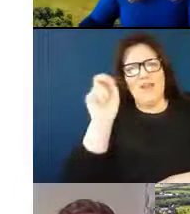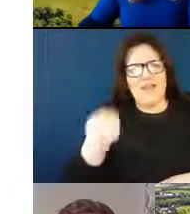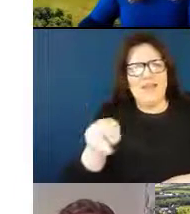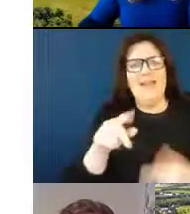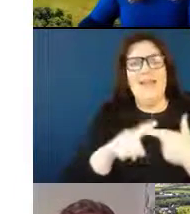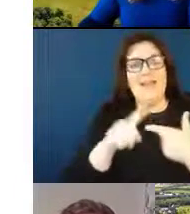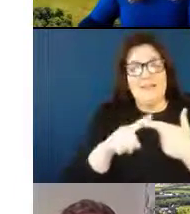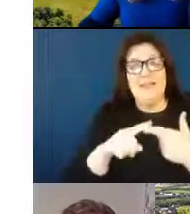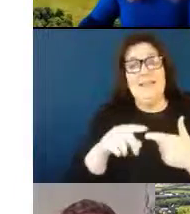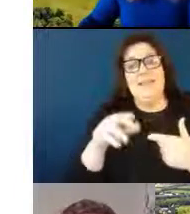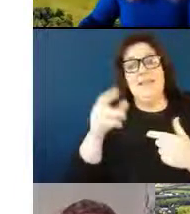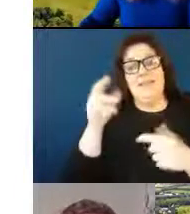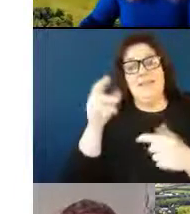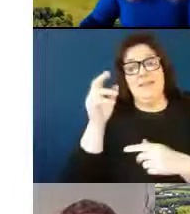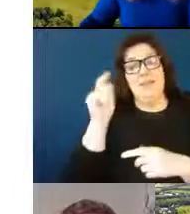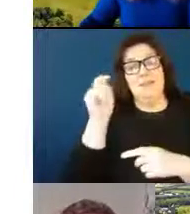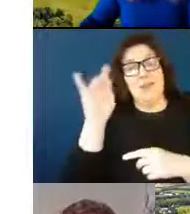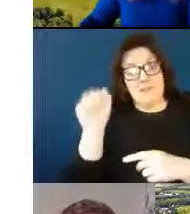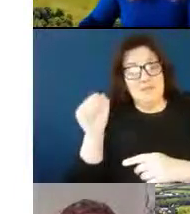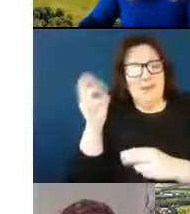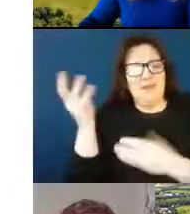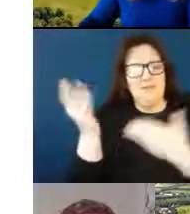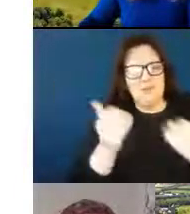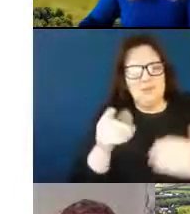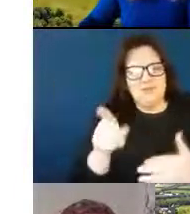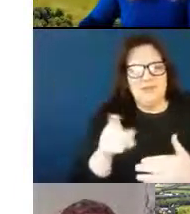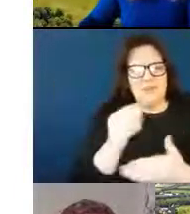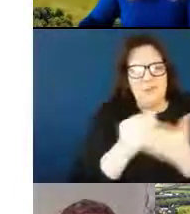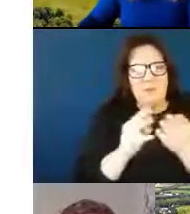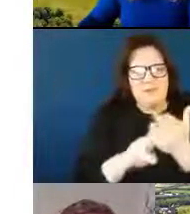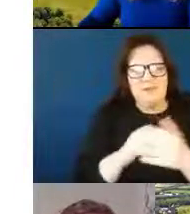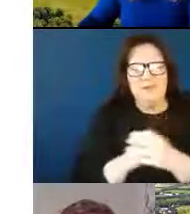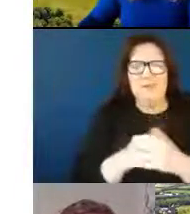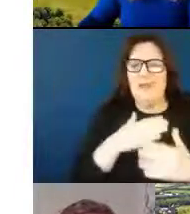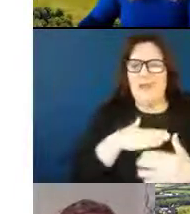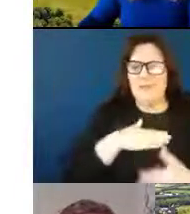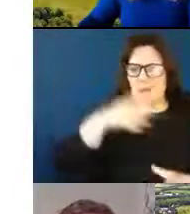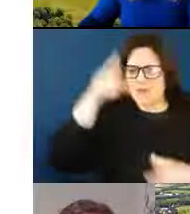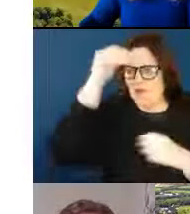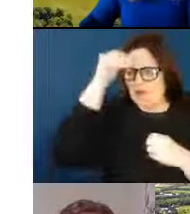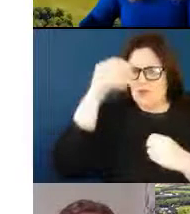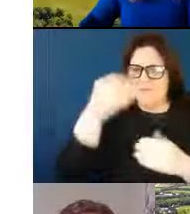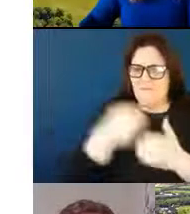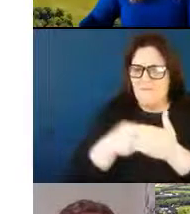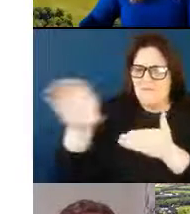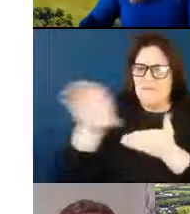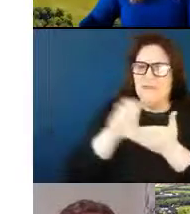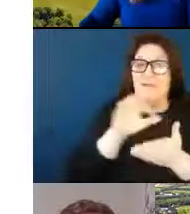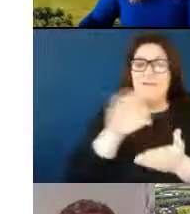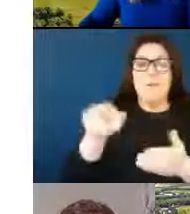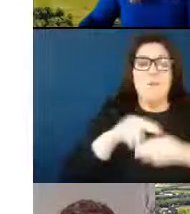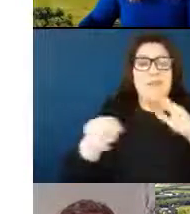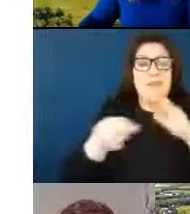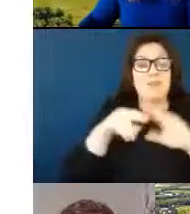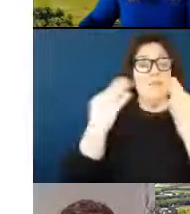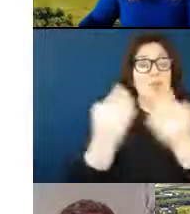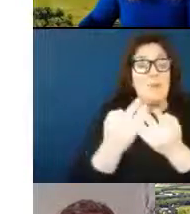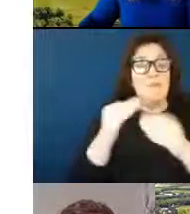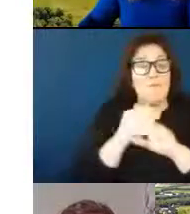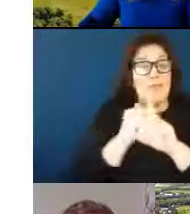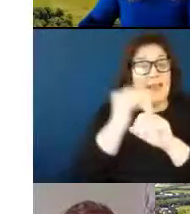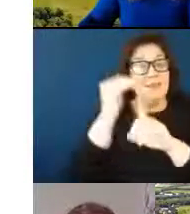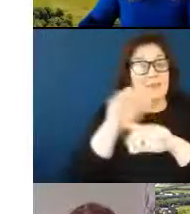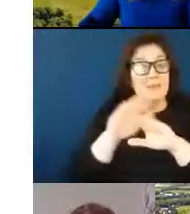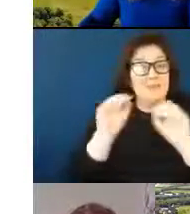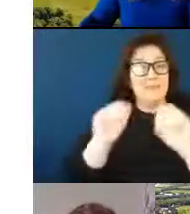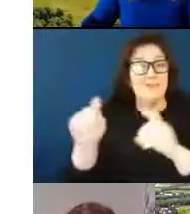Thomas will introduce Sean in a couple of moments. I would like to acknowledge the funding from the National Forum for the Enhancement of Teaching and